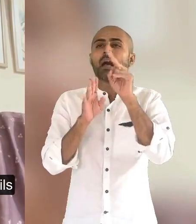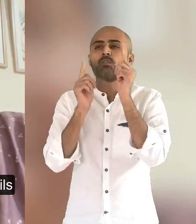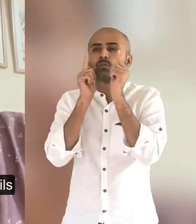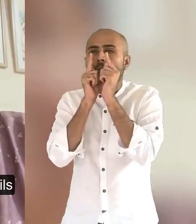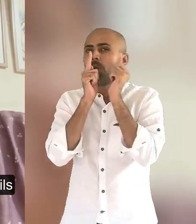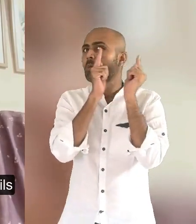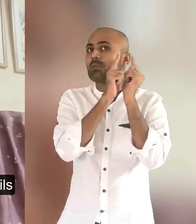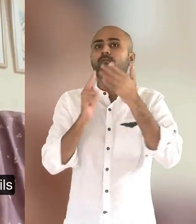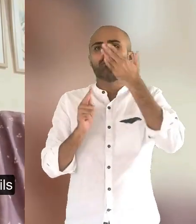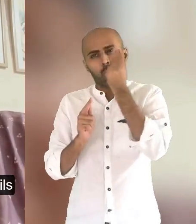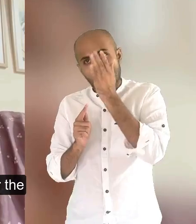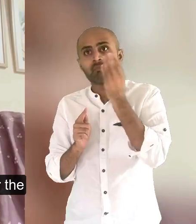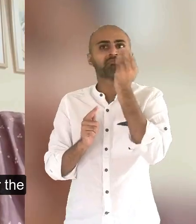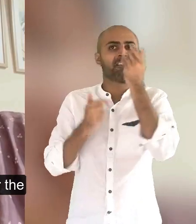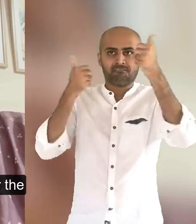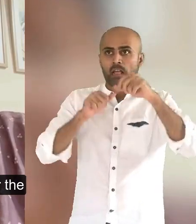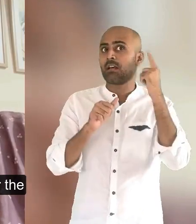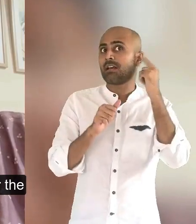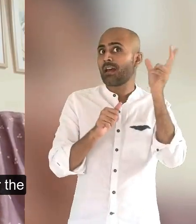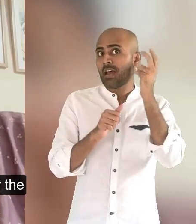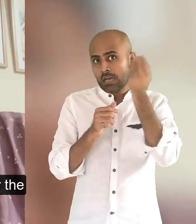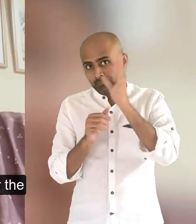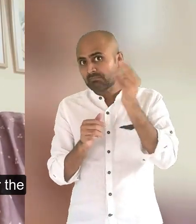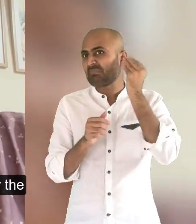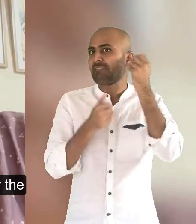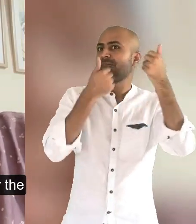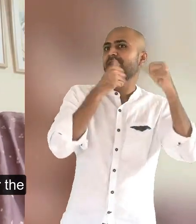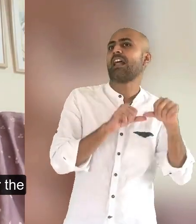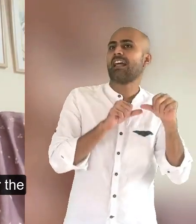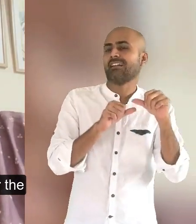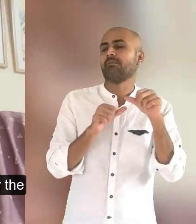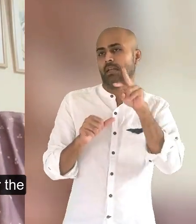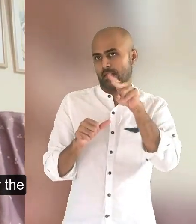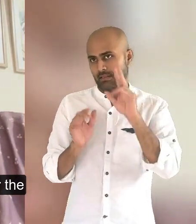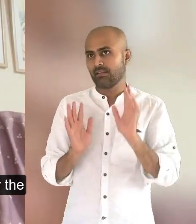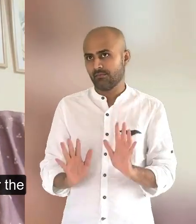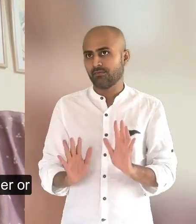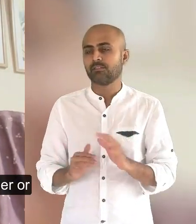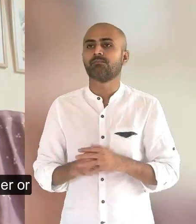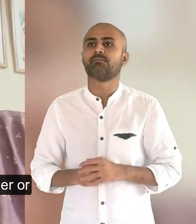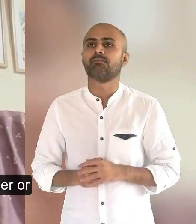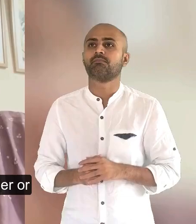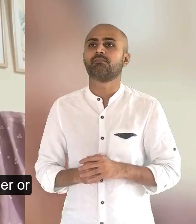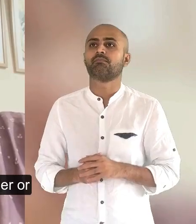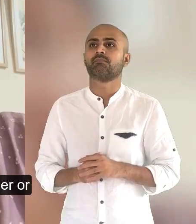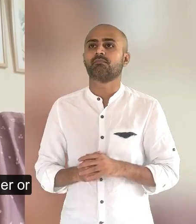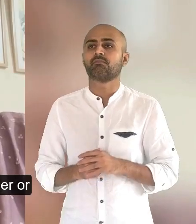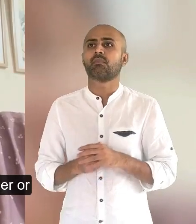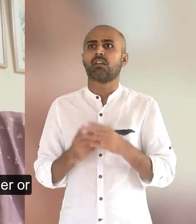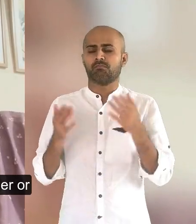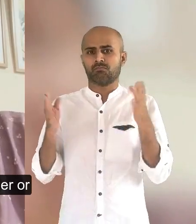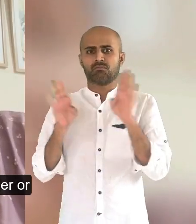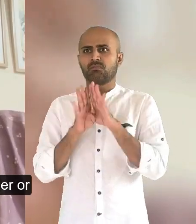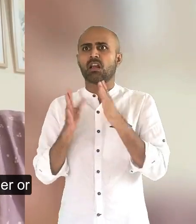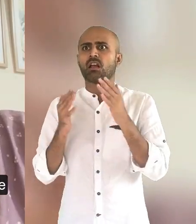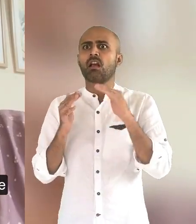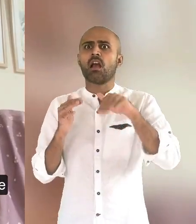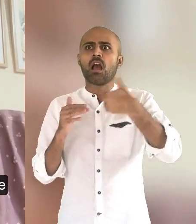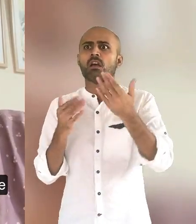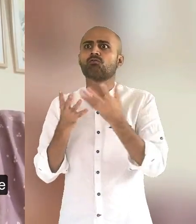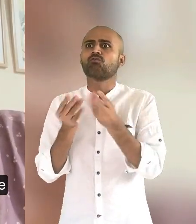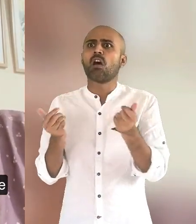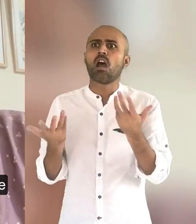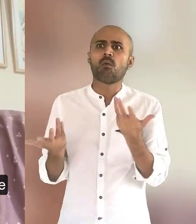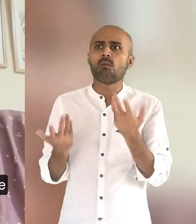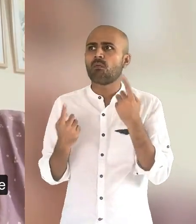the nostrils become more smaller, and or the ear hole becomes more smaller, or